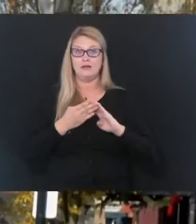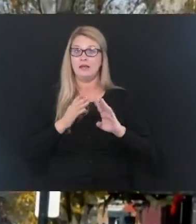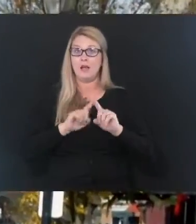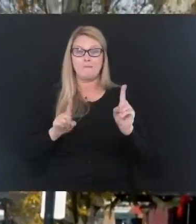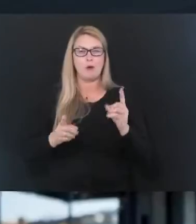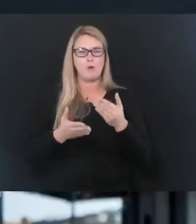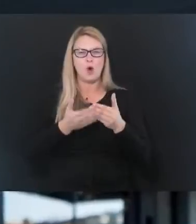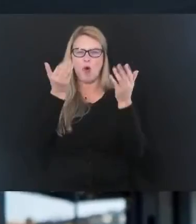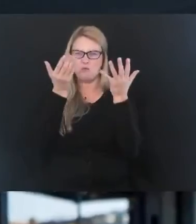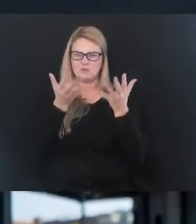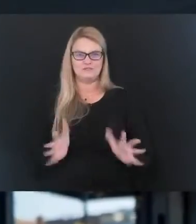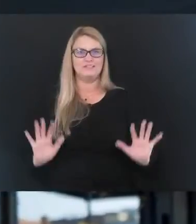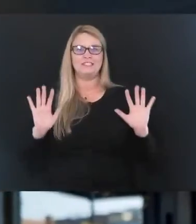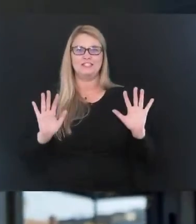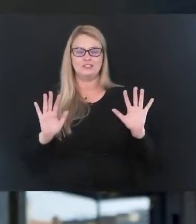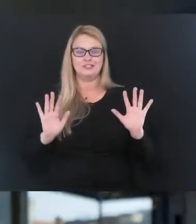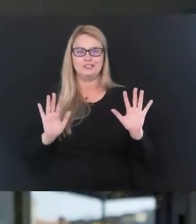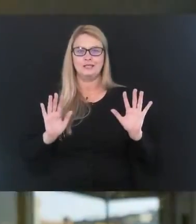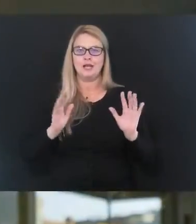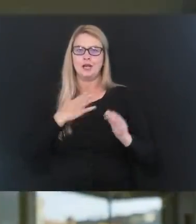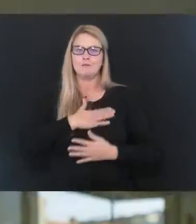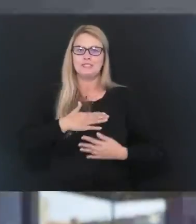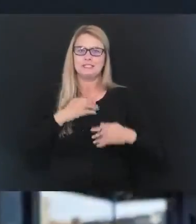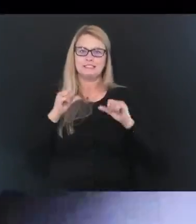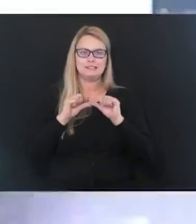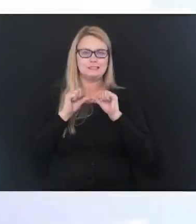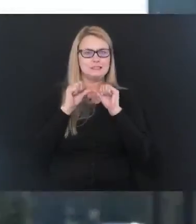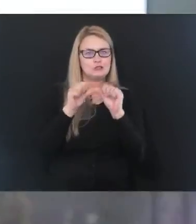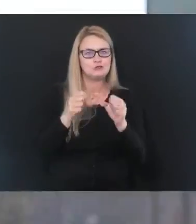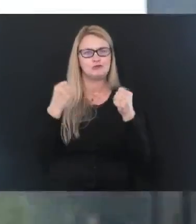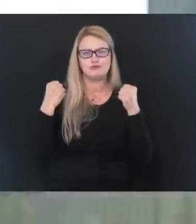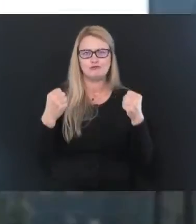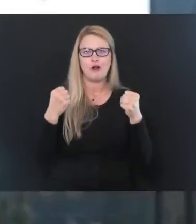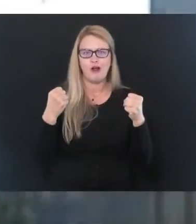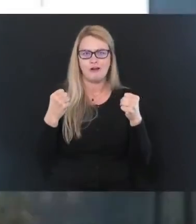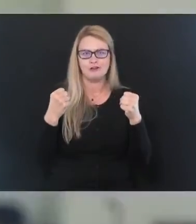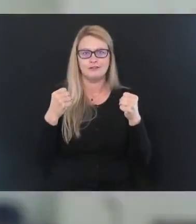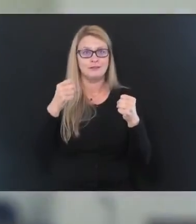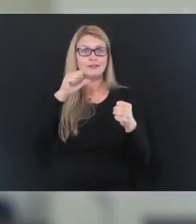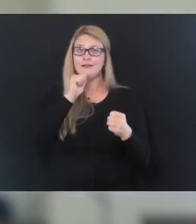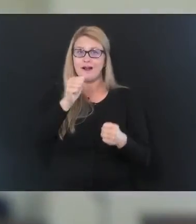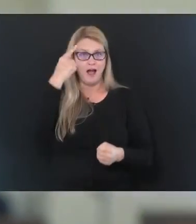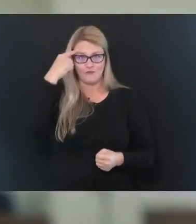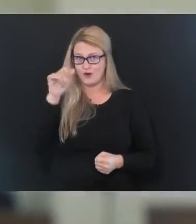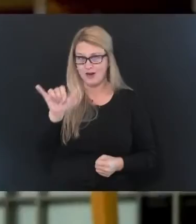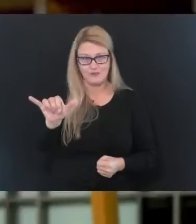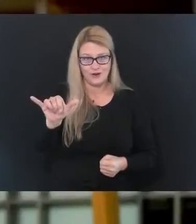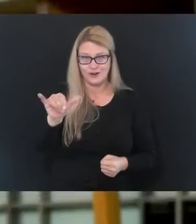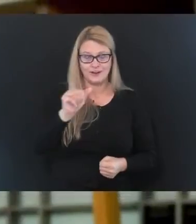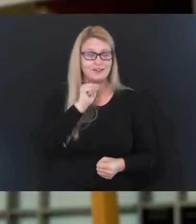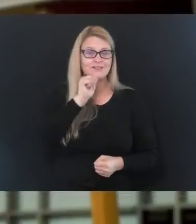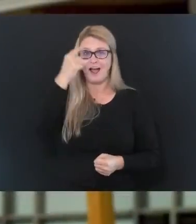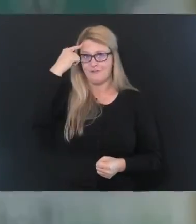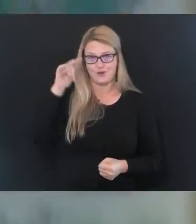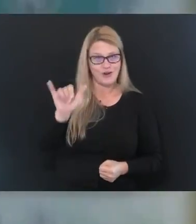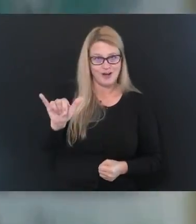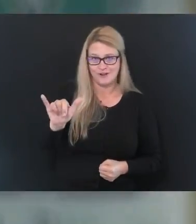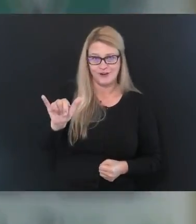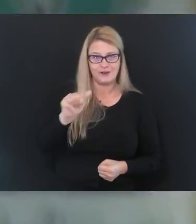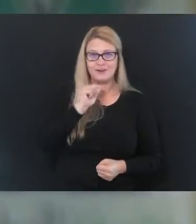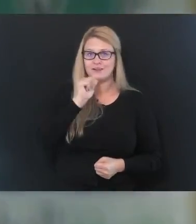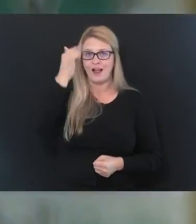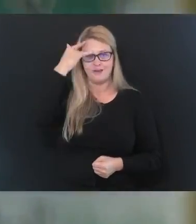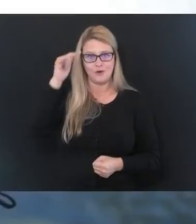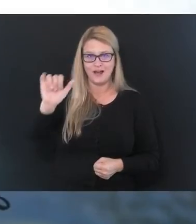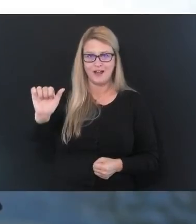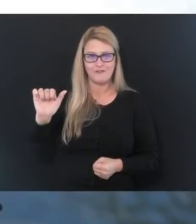almost there. Stay strong, because it's not forever. It's not forever. It's not forever. It's for